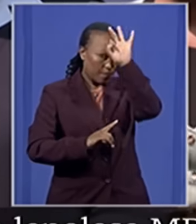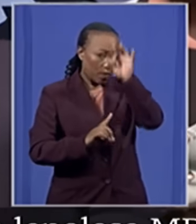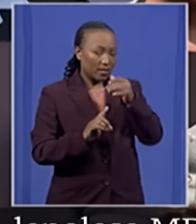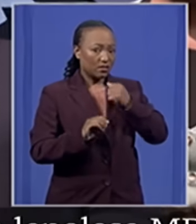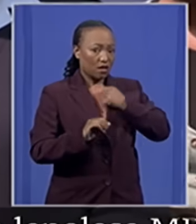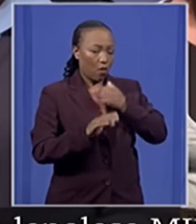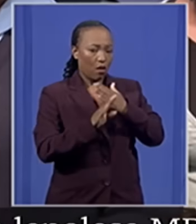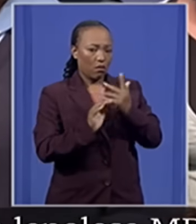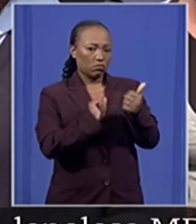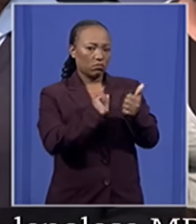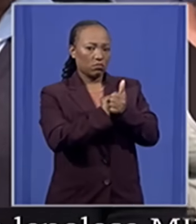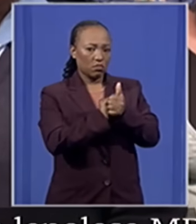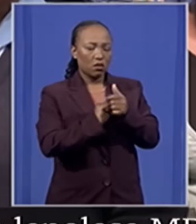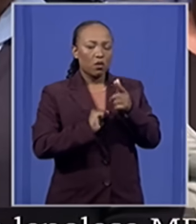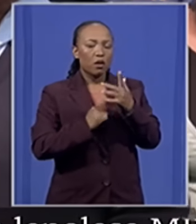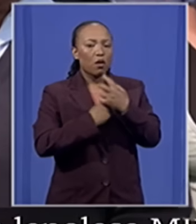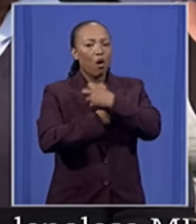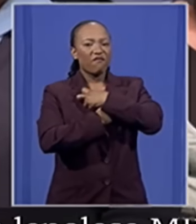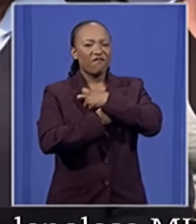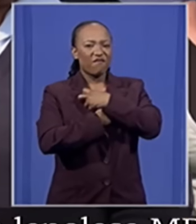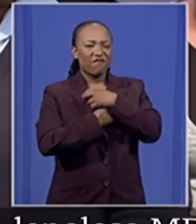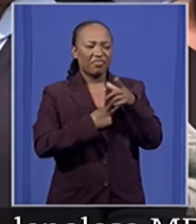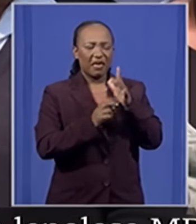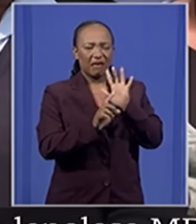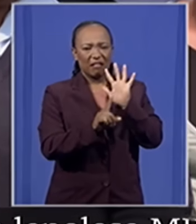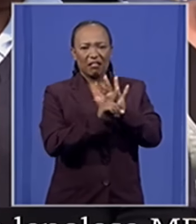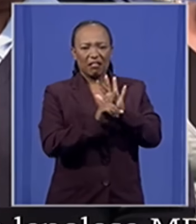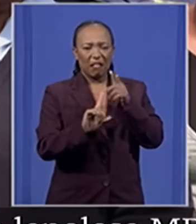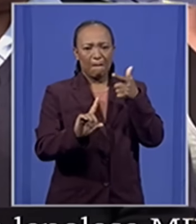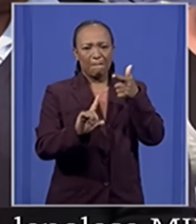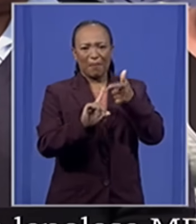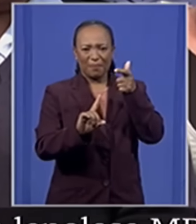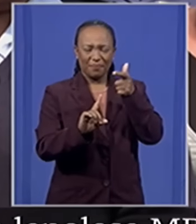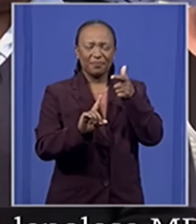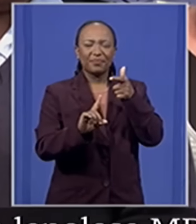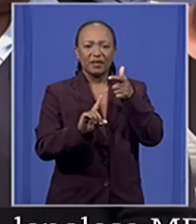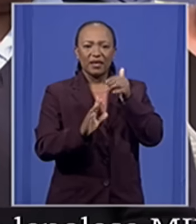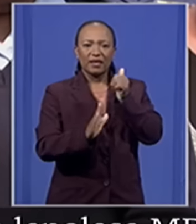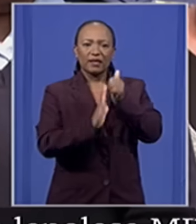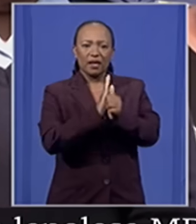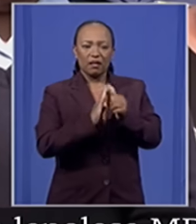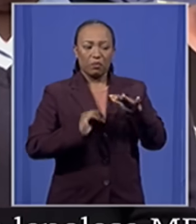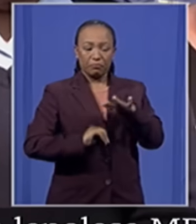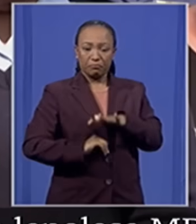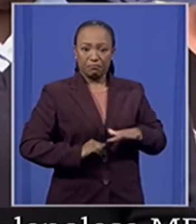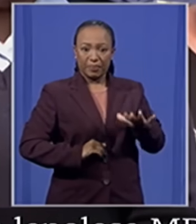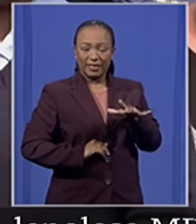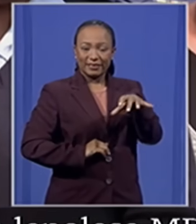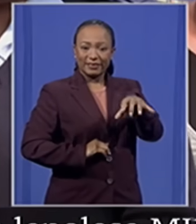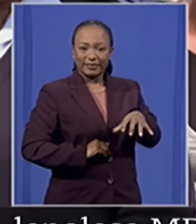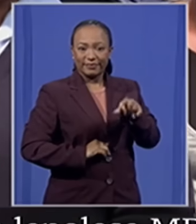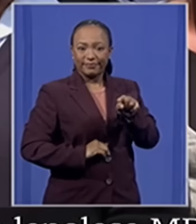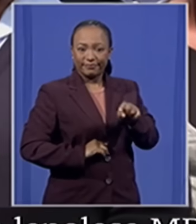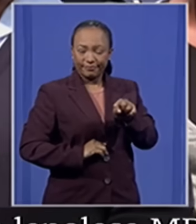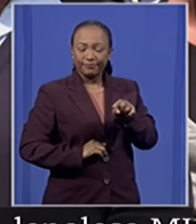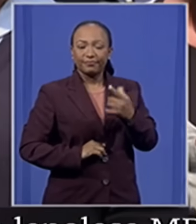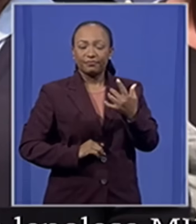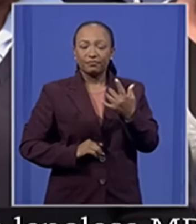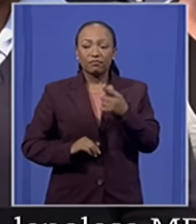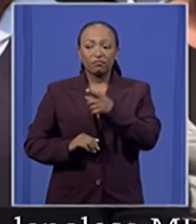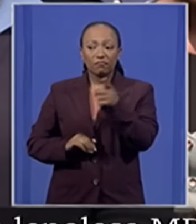time when he was off duty. Taking from the position when this thing happened here in Groote Vlei, we have members of the public as